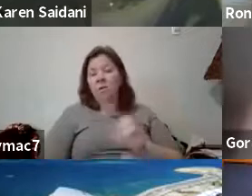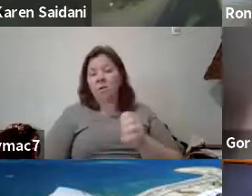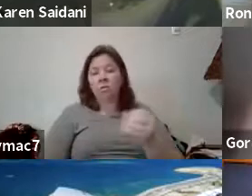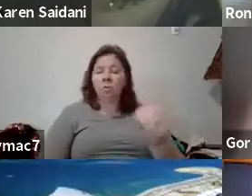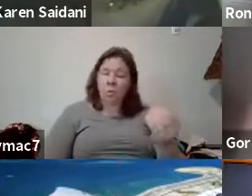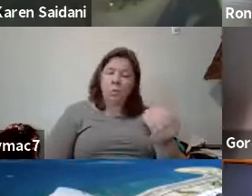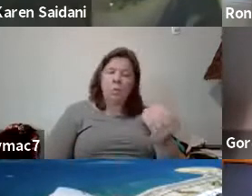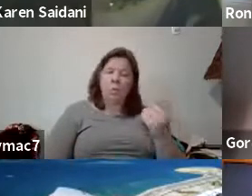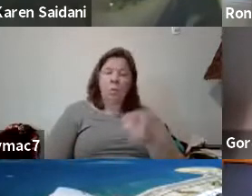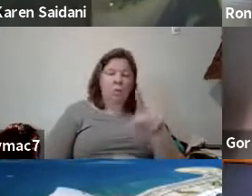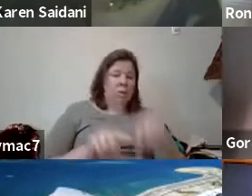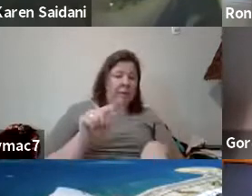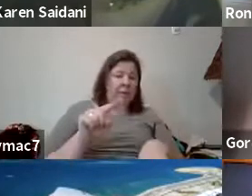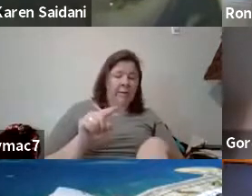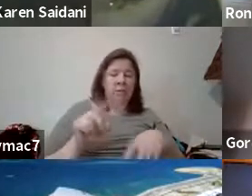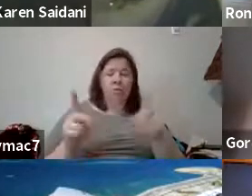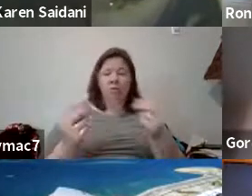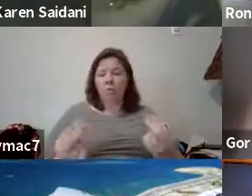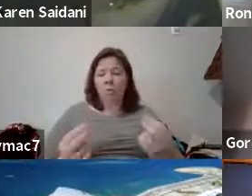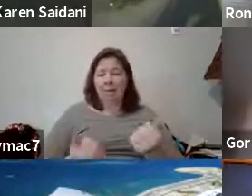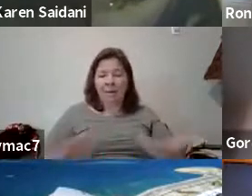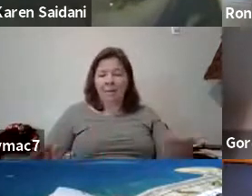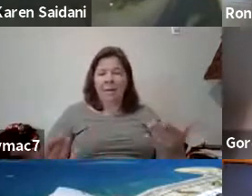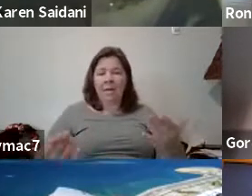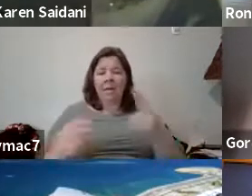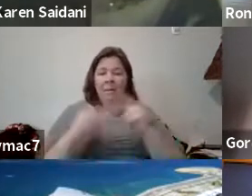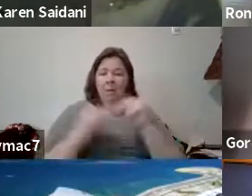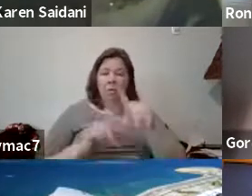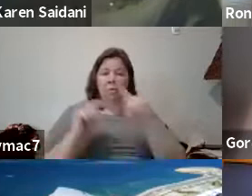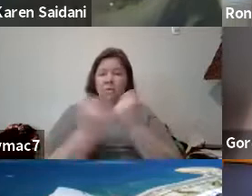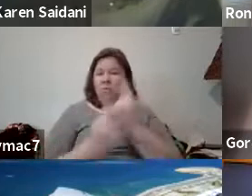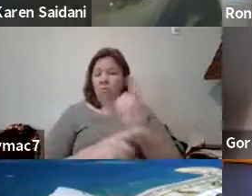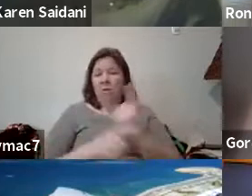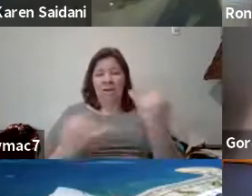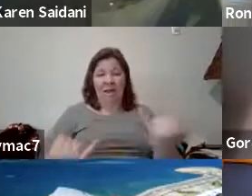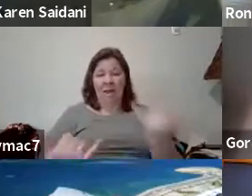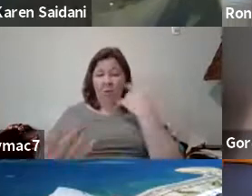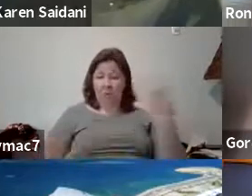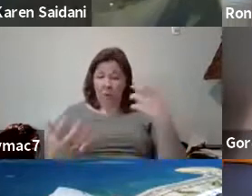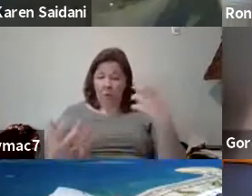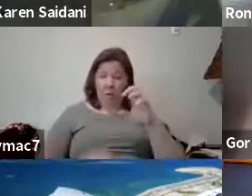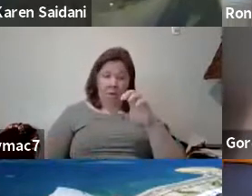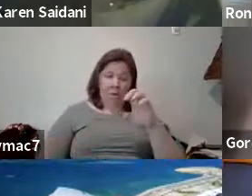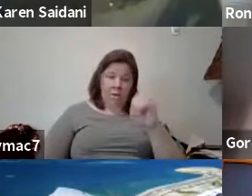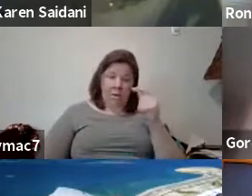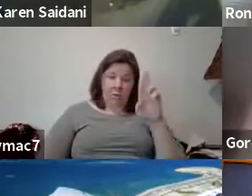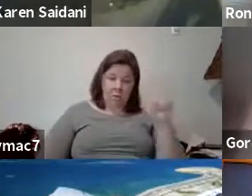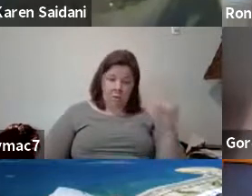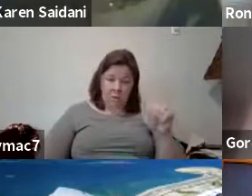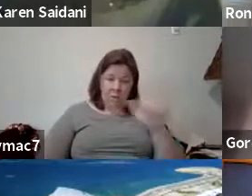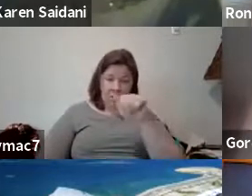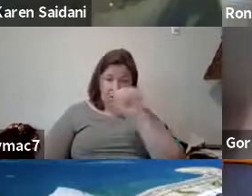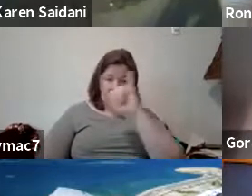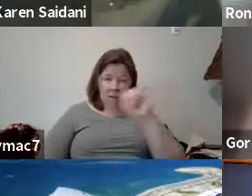so you can't really do anything extra other than build your team now if you want extra AI benefit